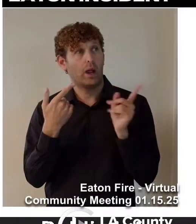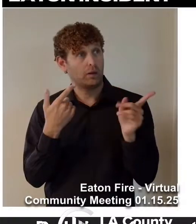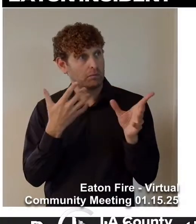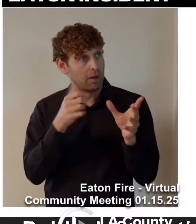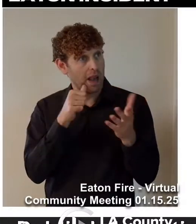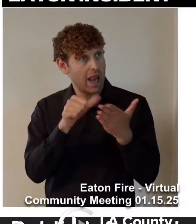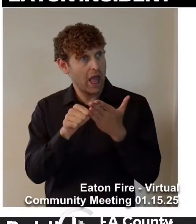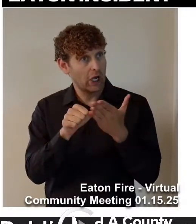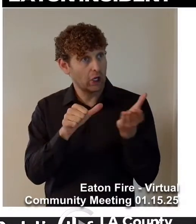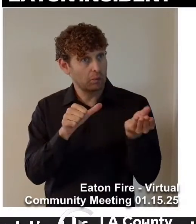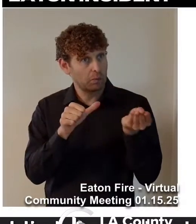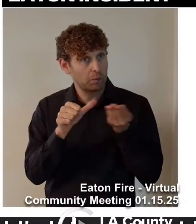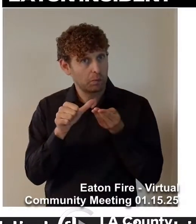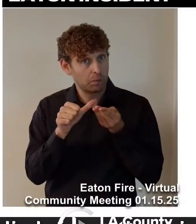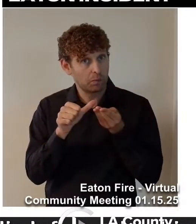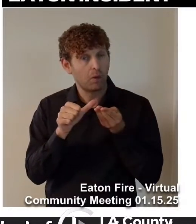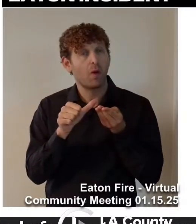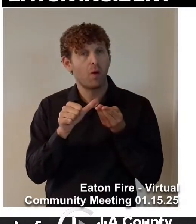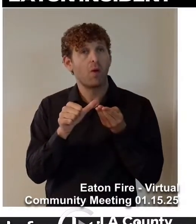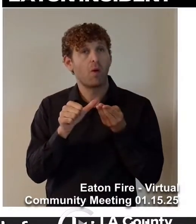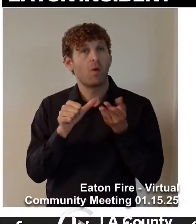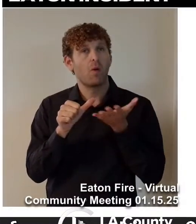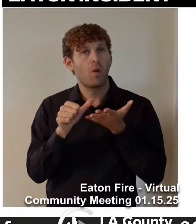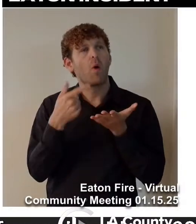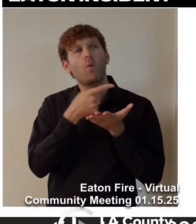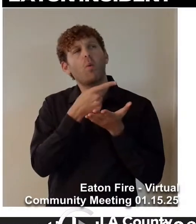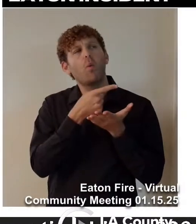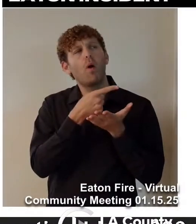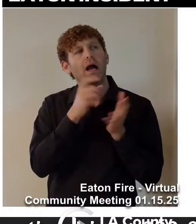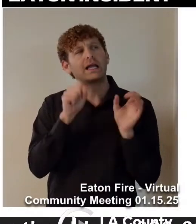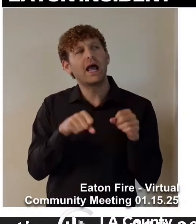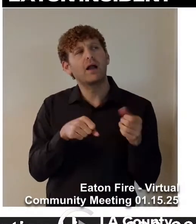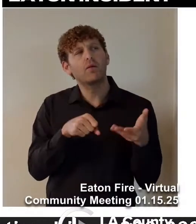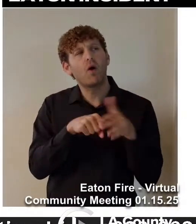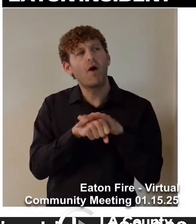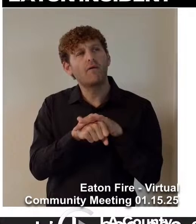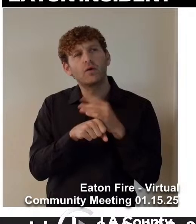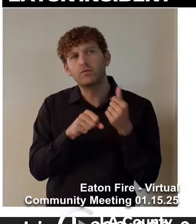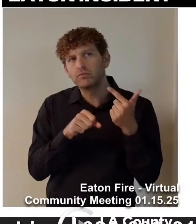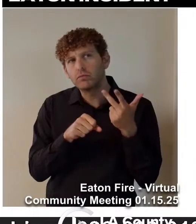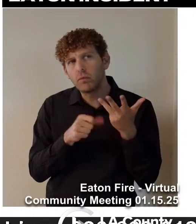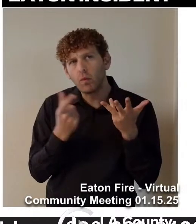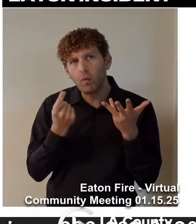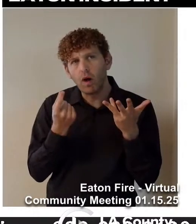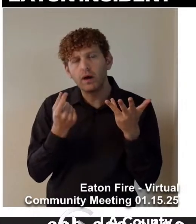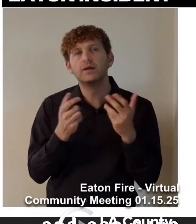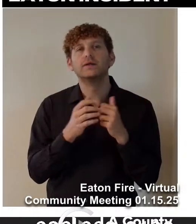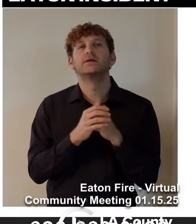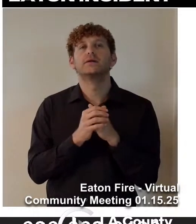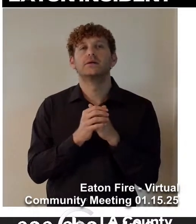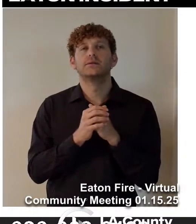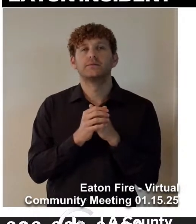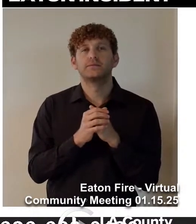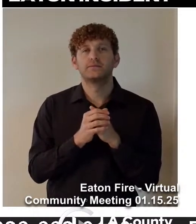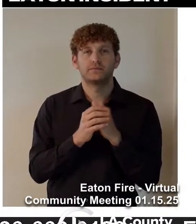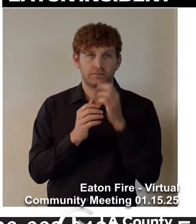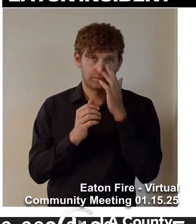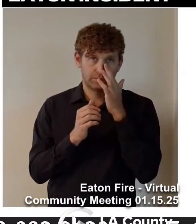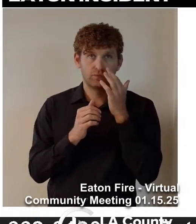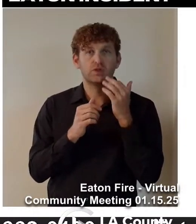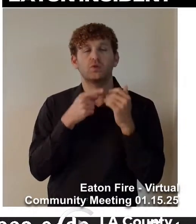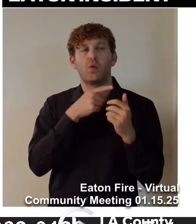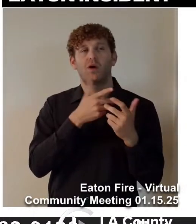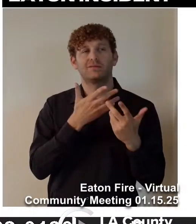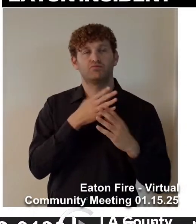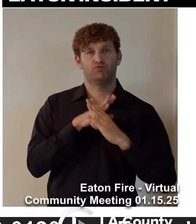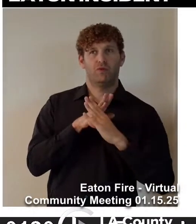your insurance company to tell us what they covered, because government regulations prevent FEMA from providing financial